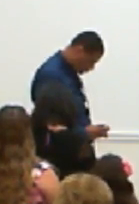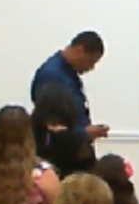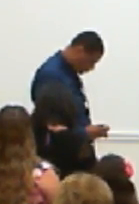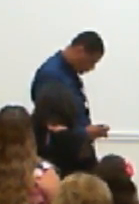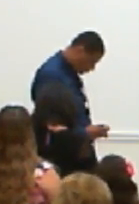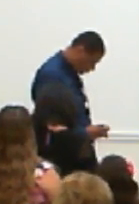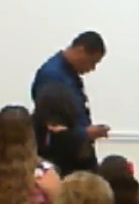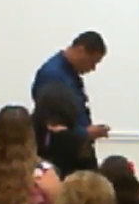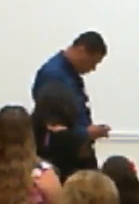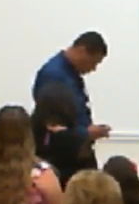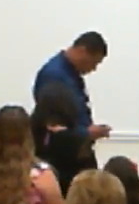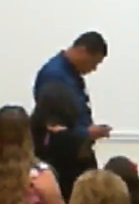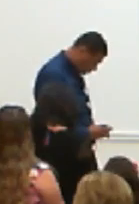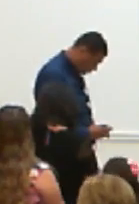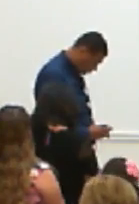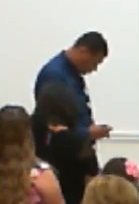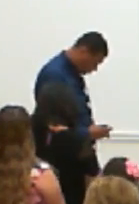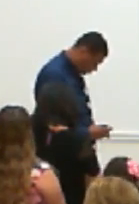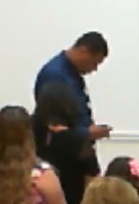ones that doesn't know you